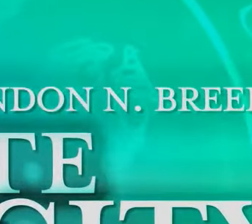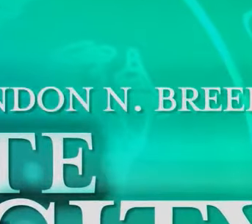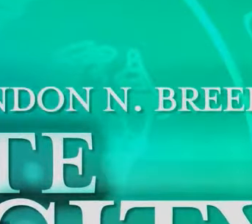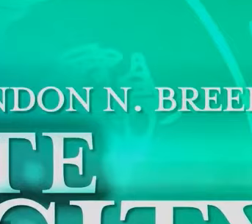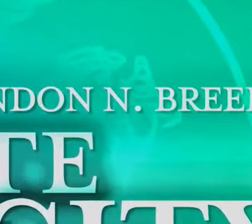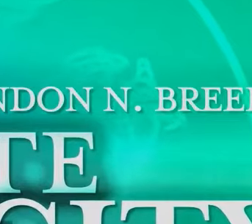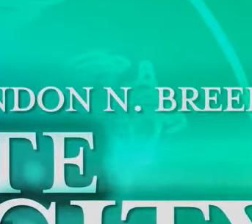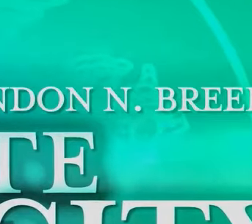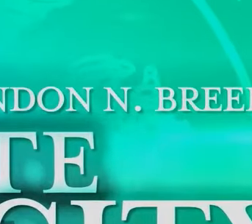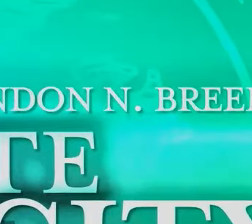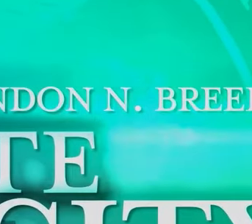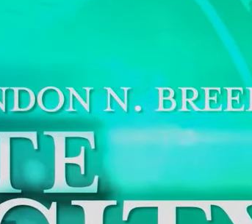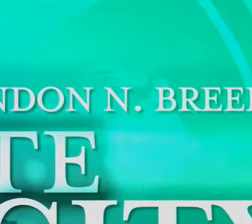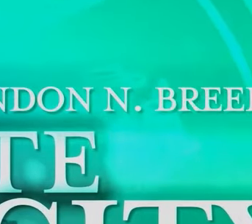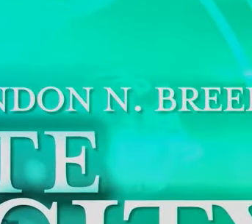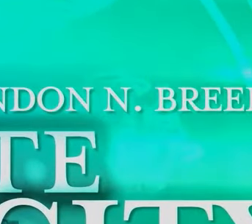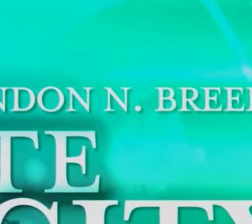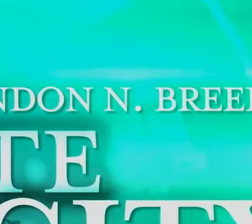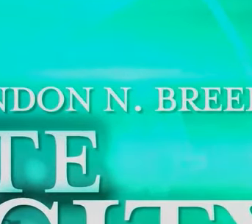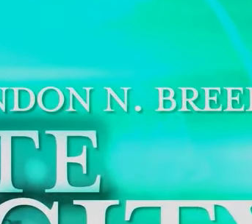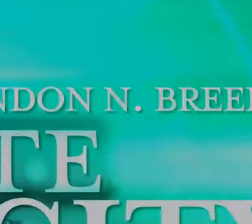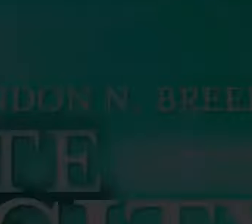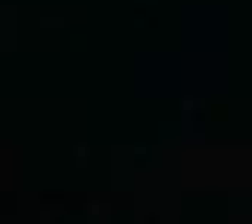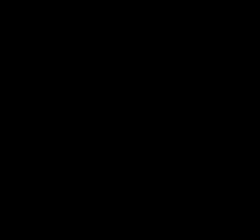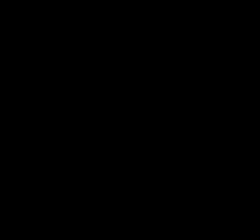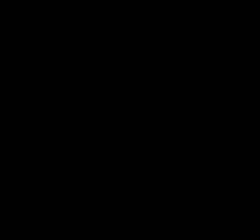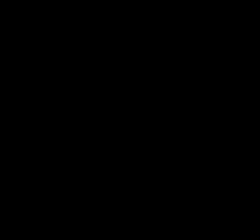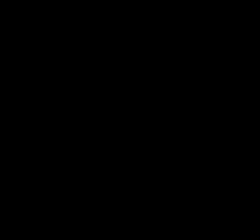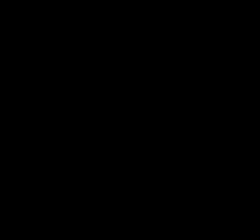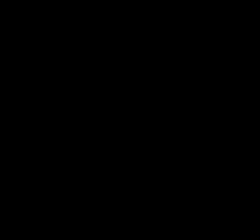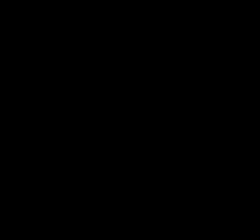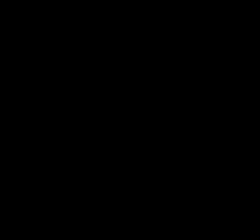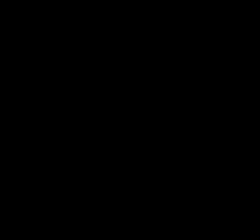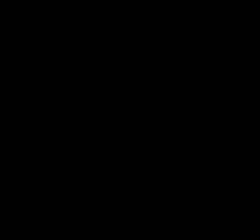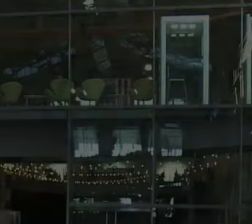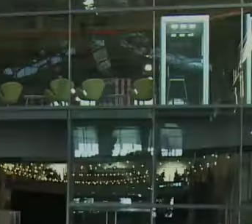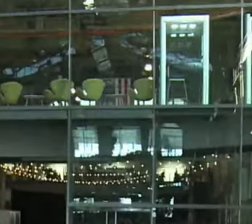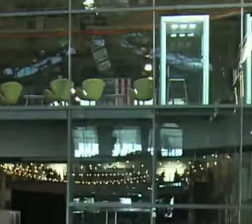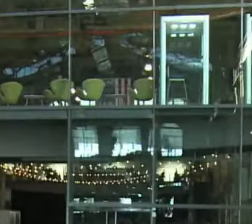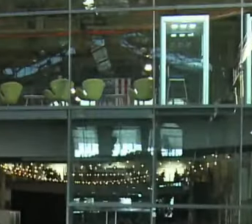Wow. A lot of people here.